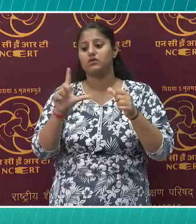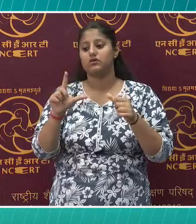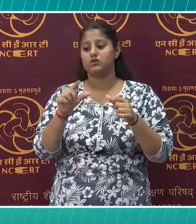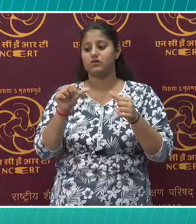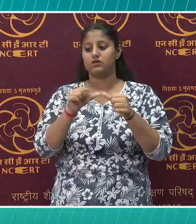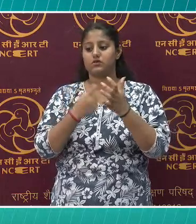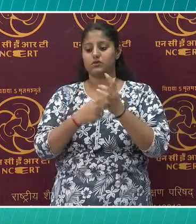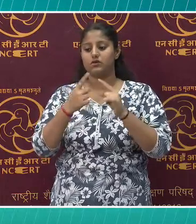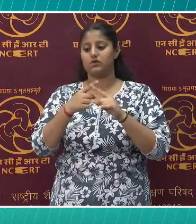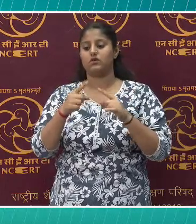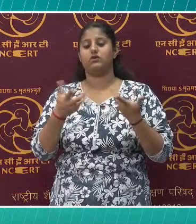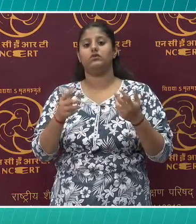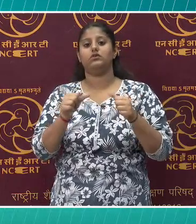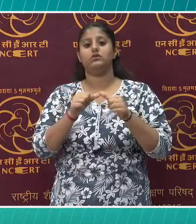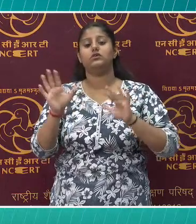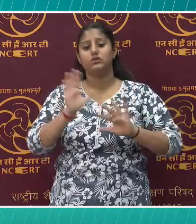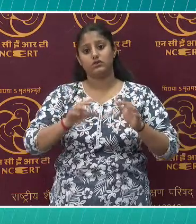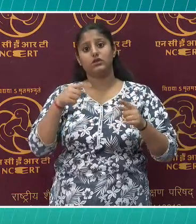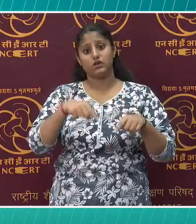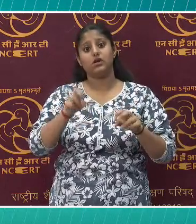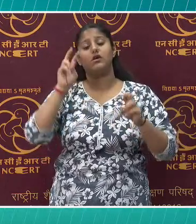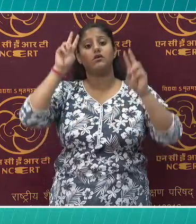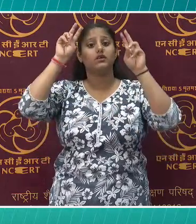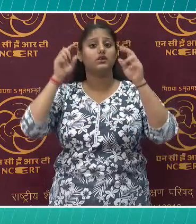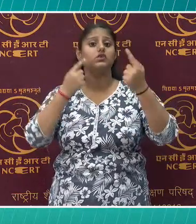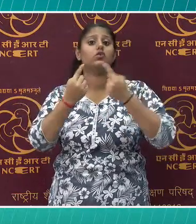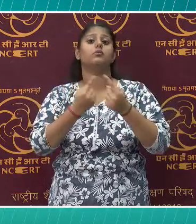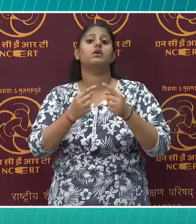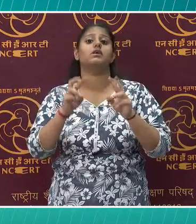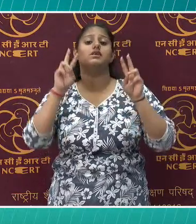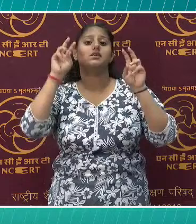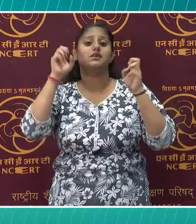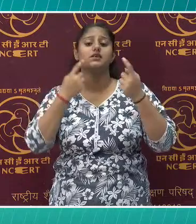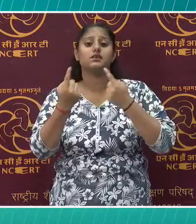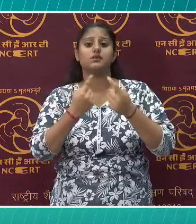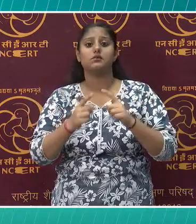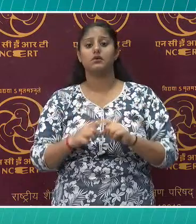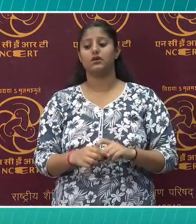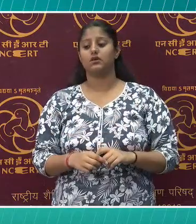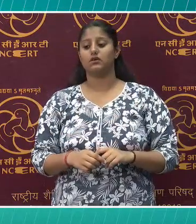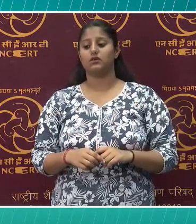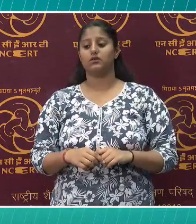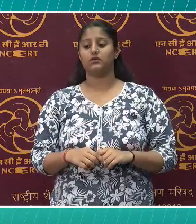all these. But these are the topics, and according to that, I